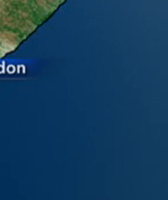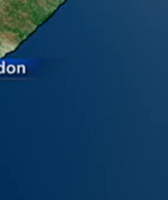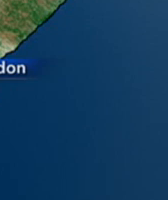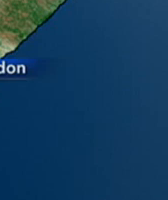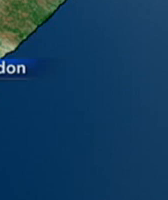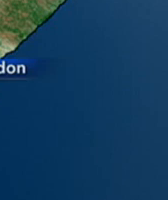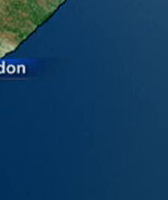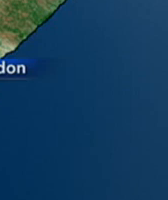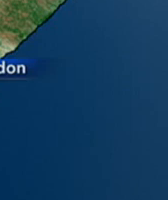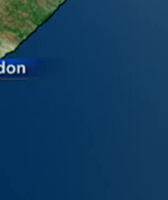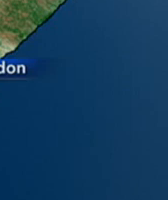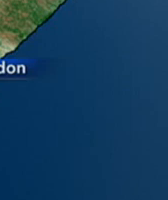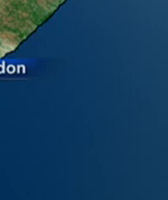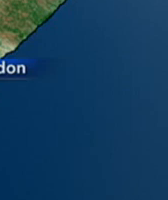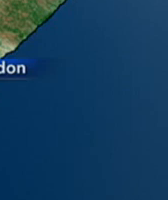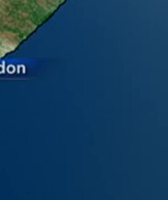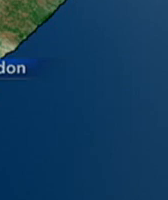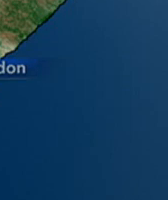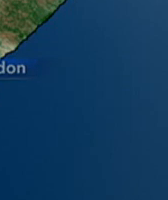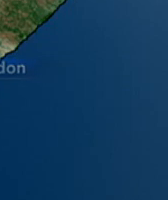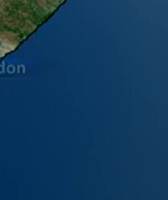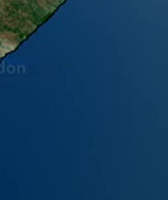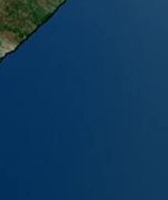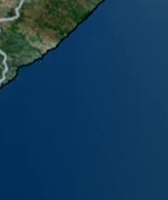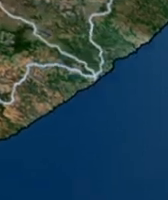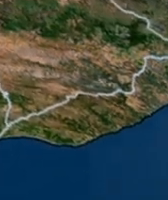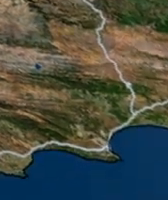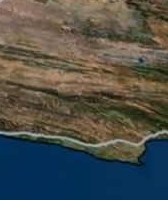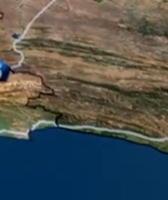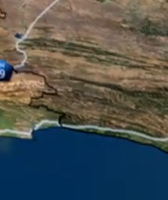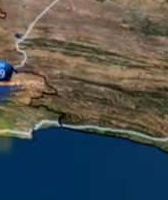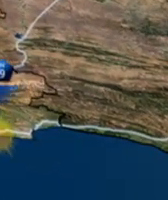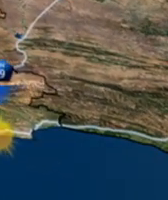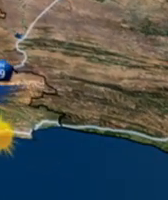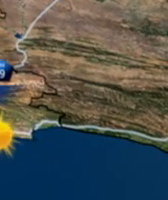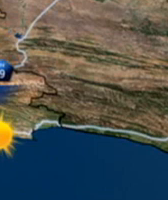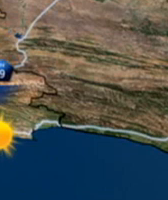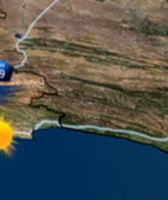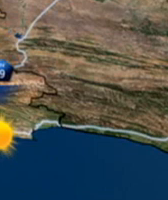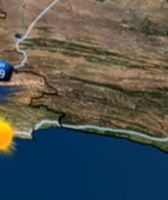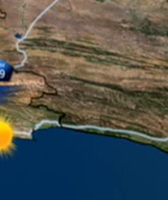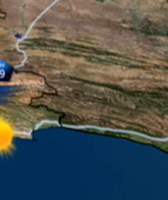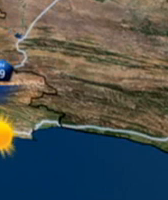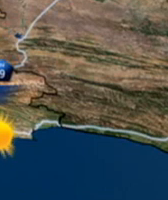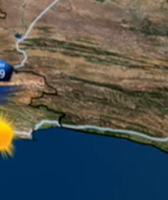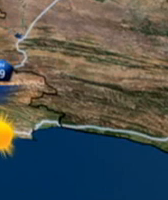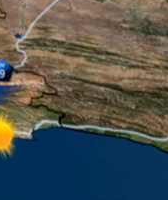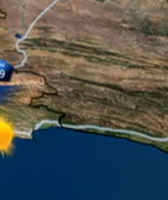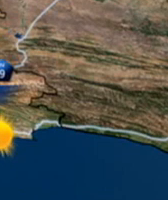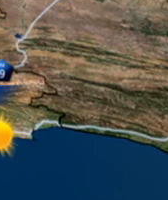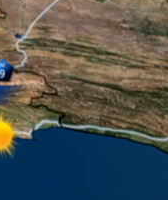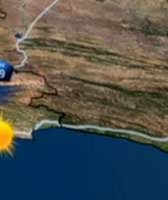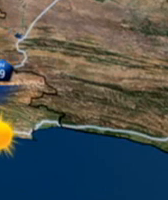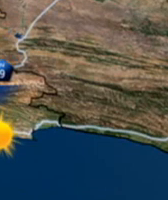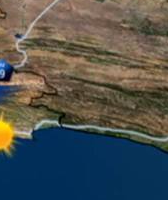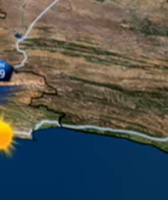Thapameng Gqeberha ka digata di le 10 go a go di le 19 mme re lebella province ya Western Cape province e lebega itekanetse thata go